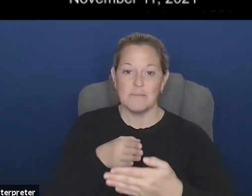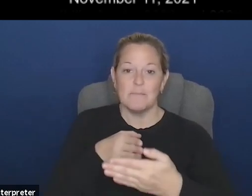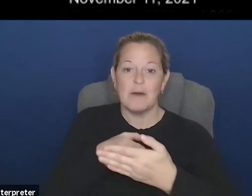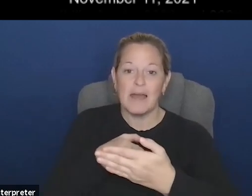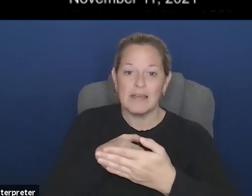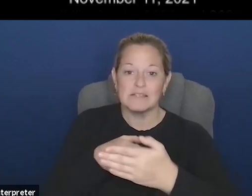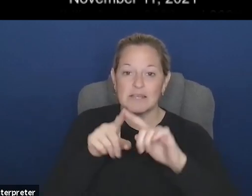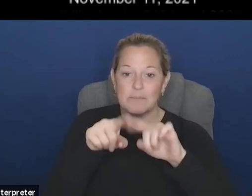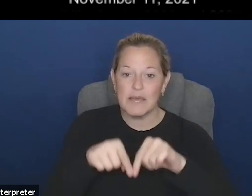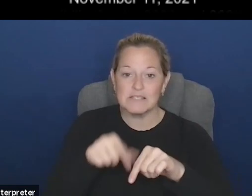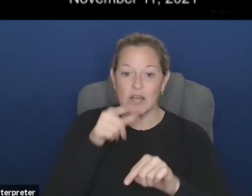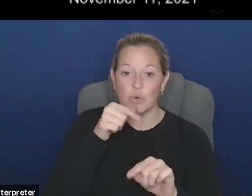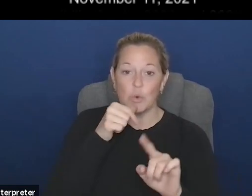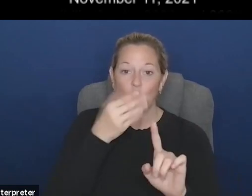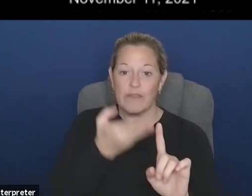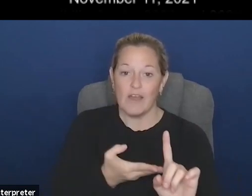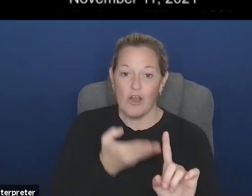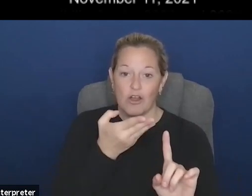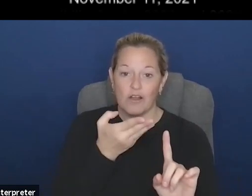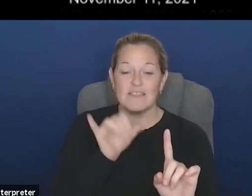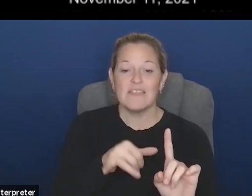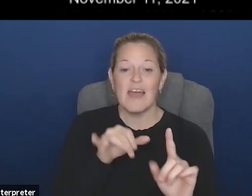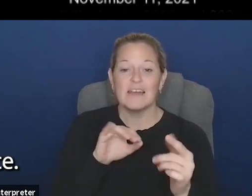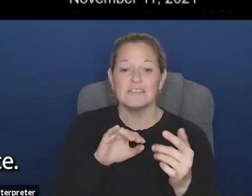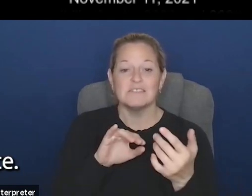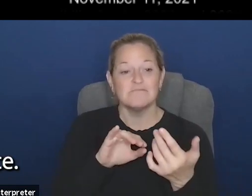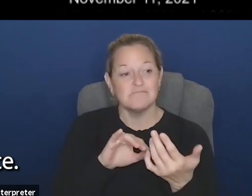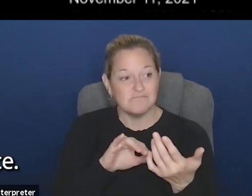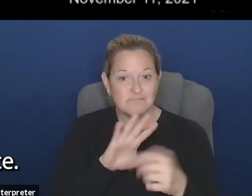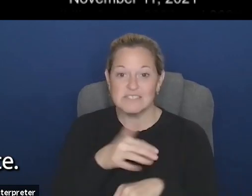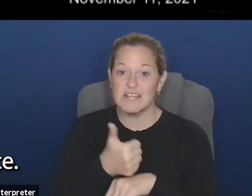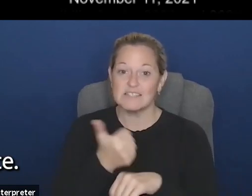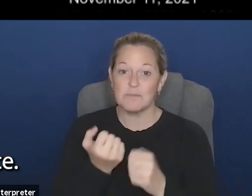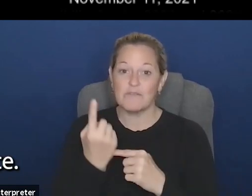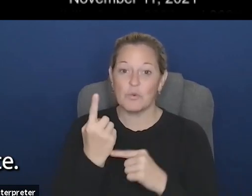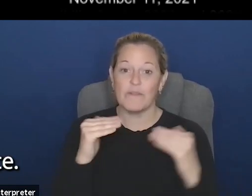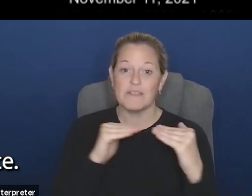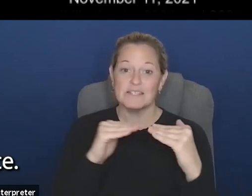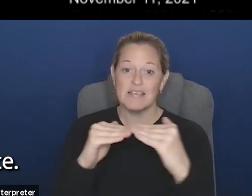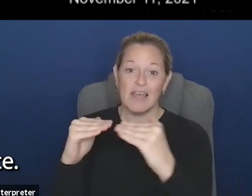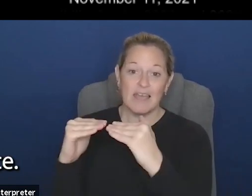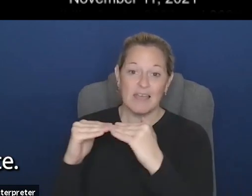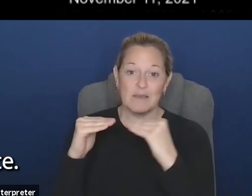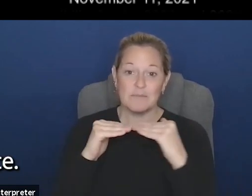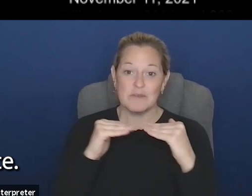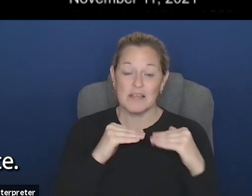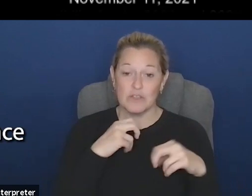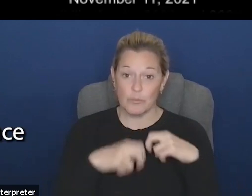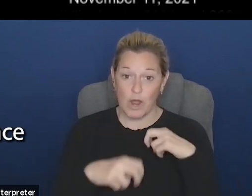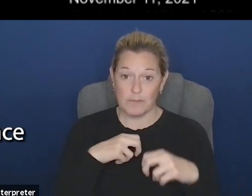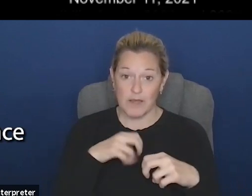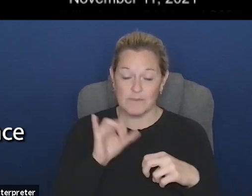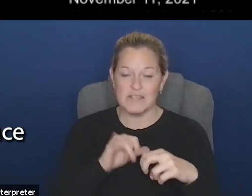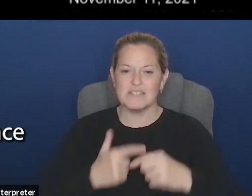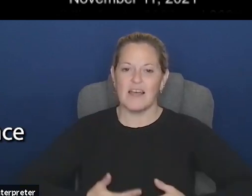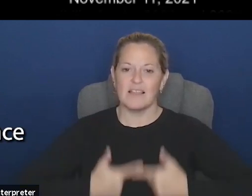treats everybody equally. It treats everybody the same. The problem is it also doesn't take into account that lived experience. And